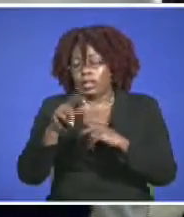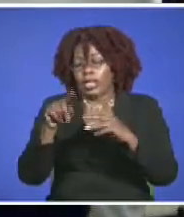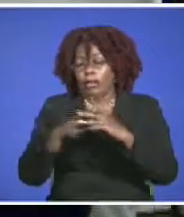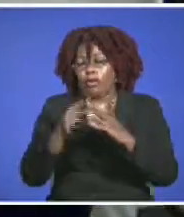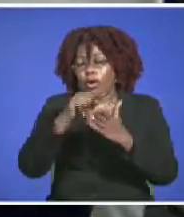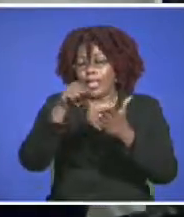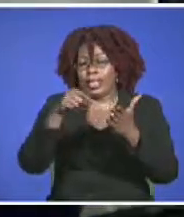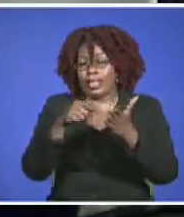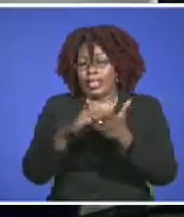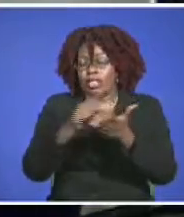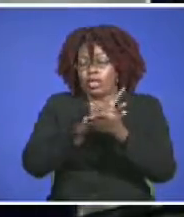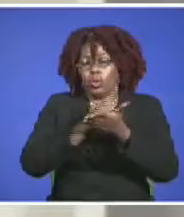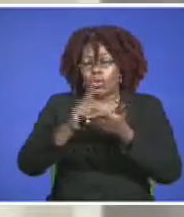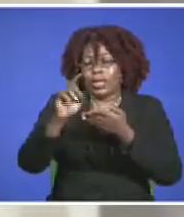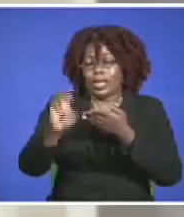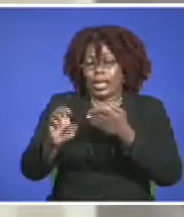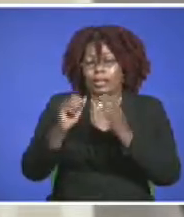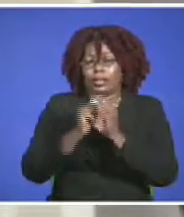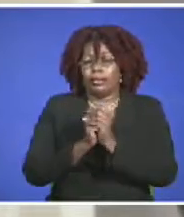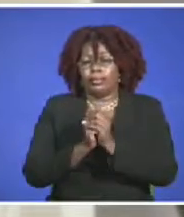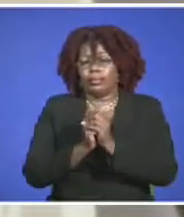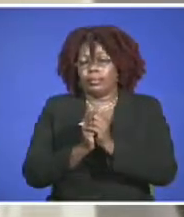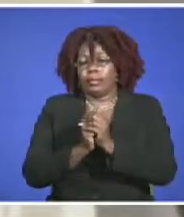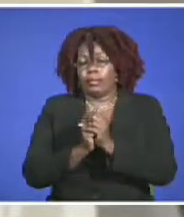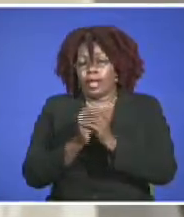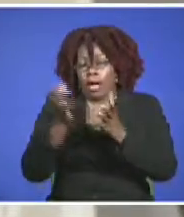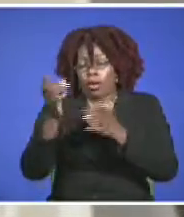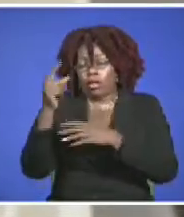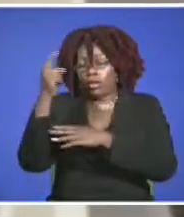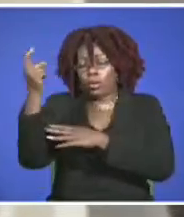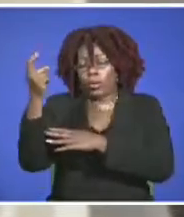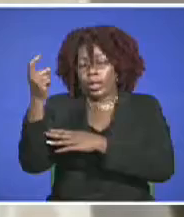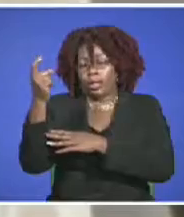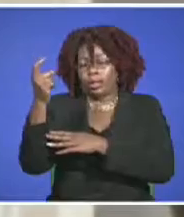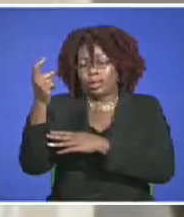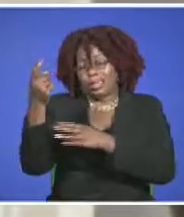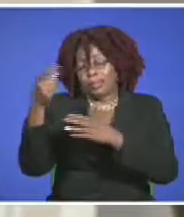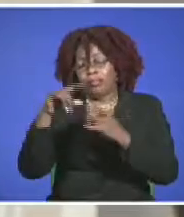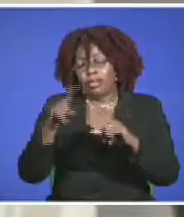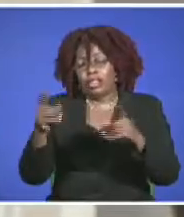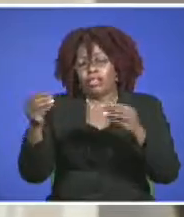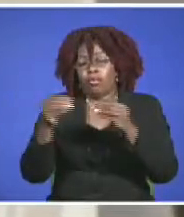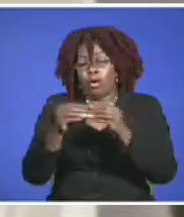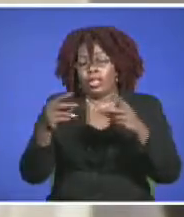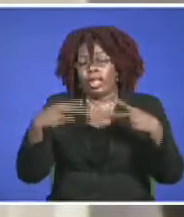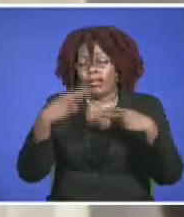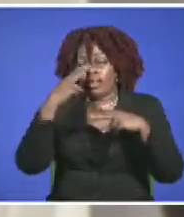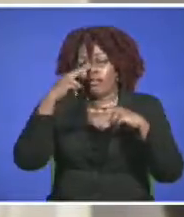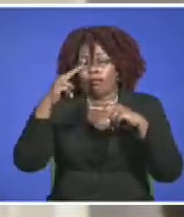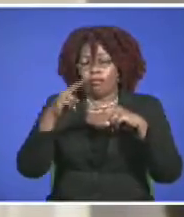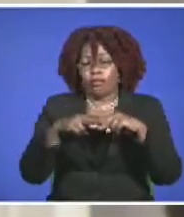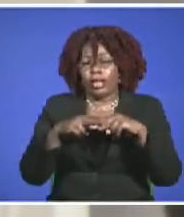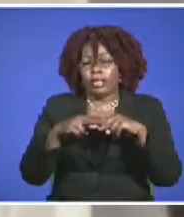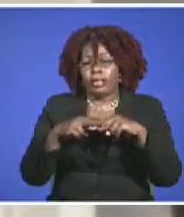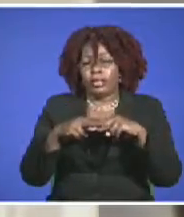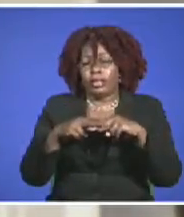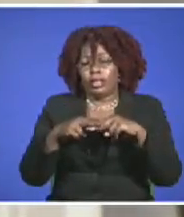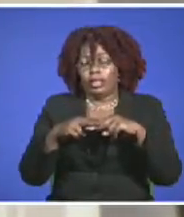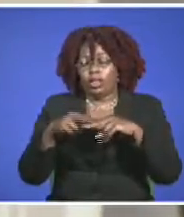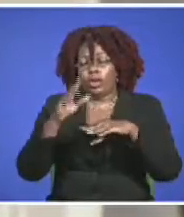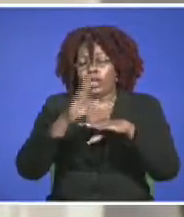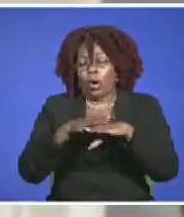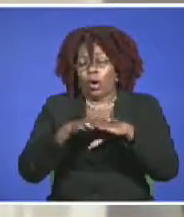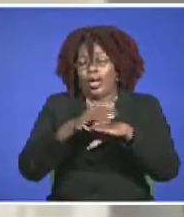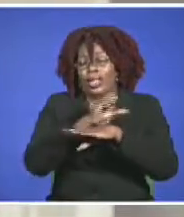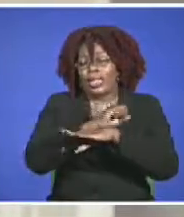this coming weekend. I want to win, but at the same time, it's more about just having fun. I mean, just going up on stage